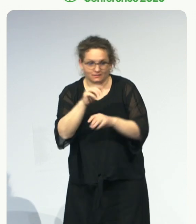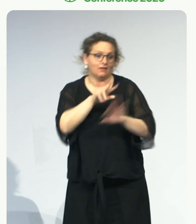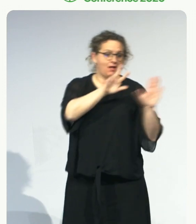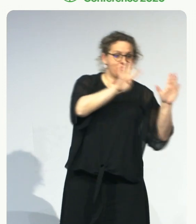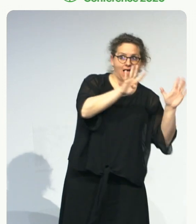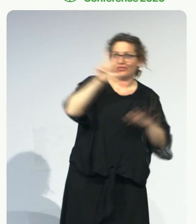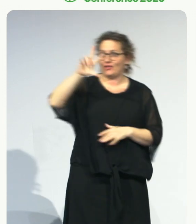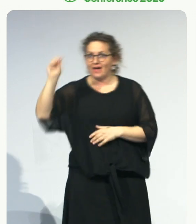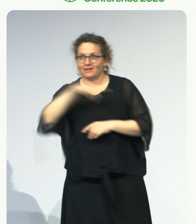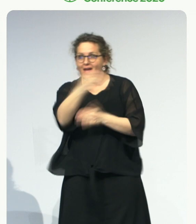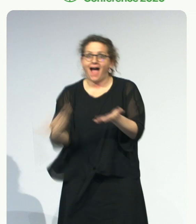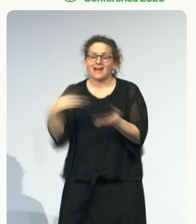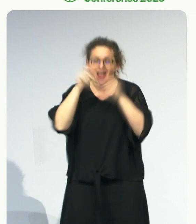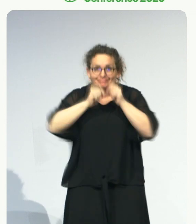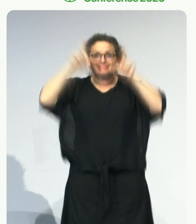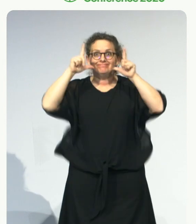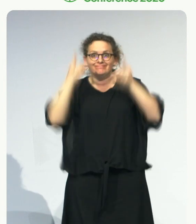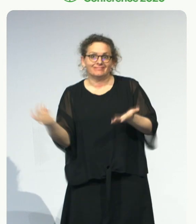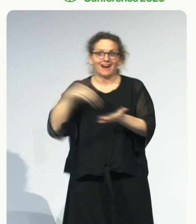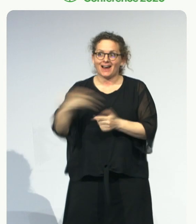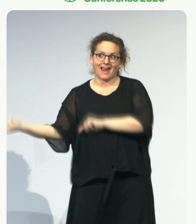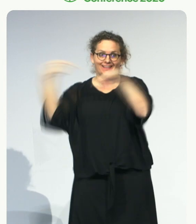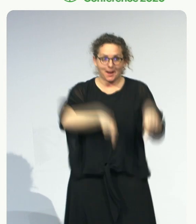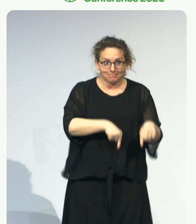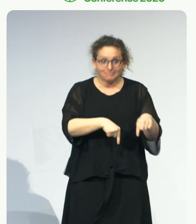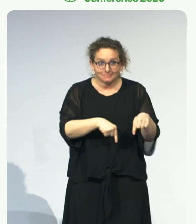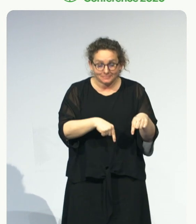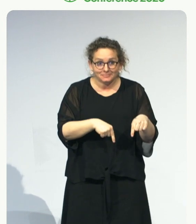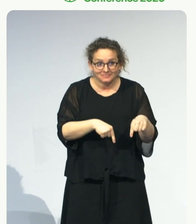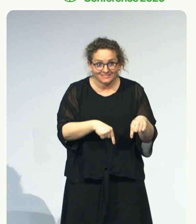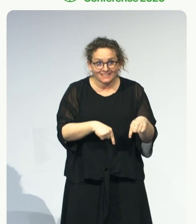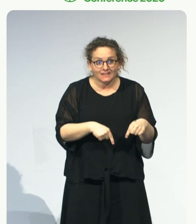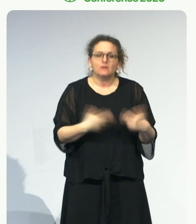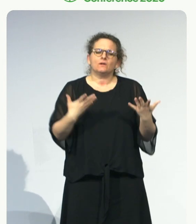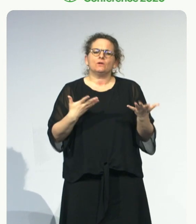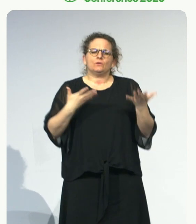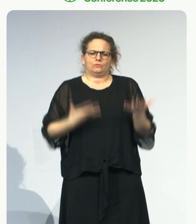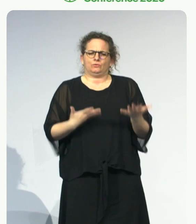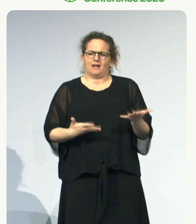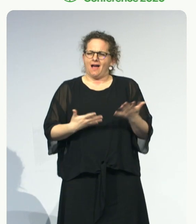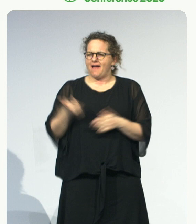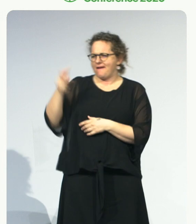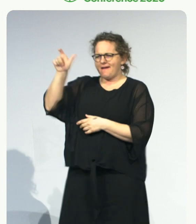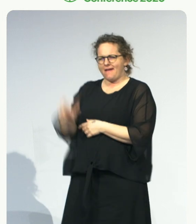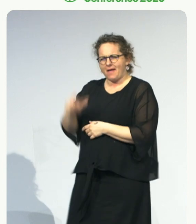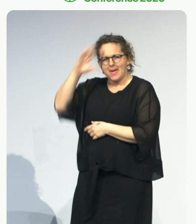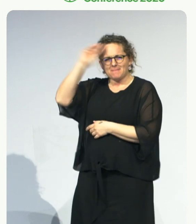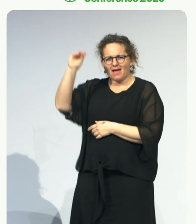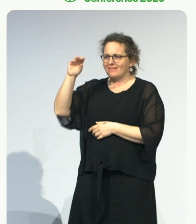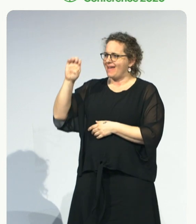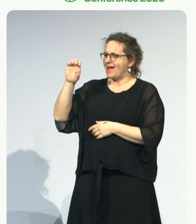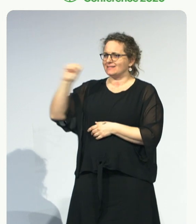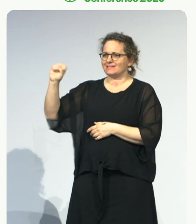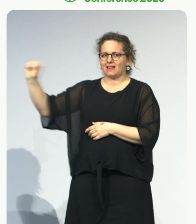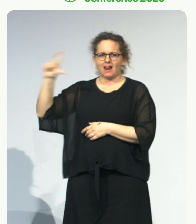few notes is, this year, our founder, Martin Essl, has invited the ambassadors of several of our countries, of